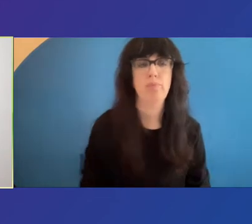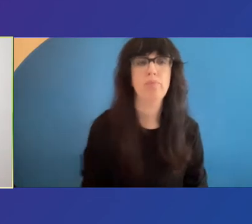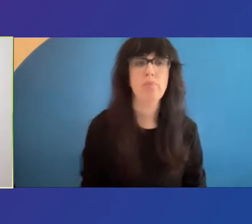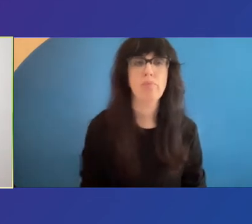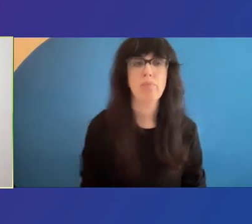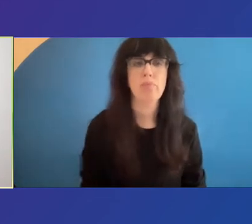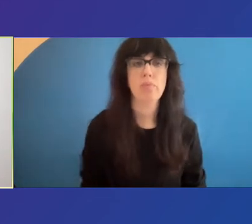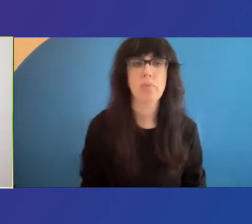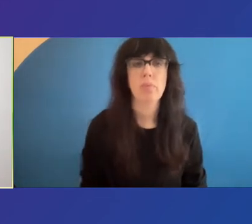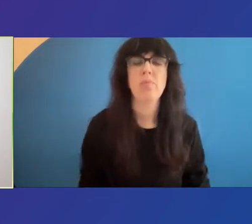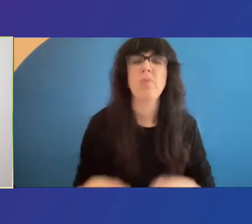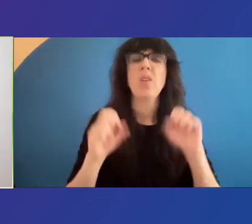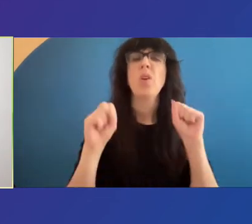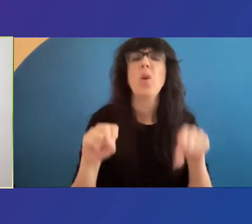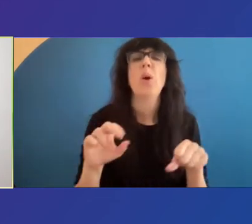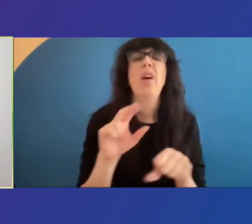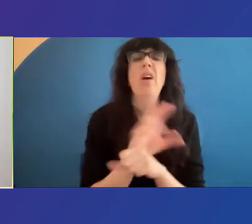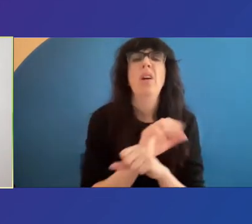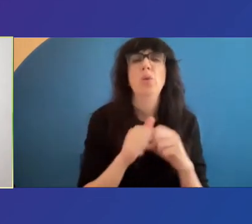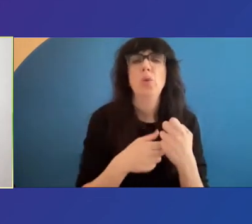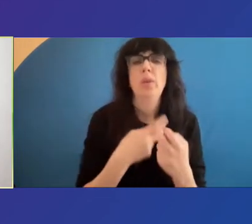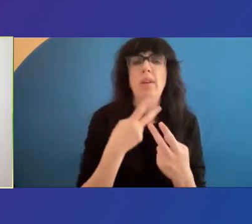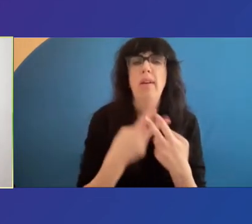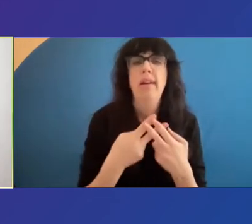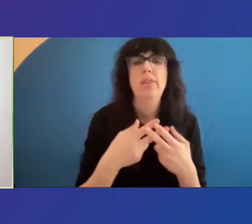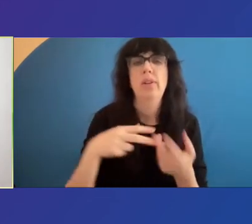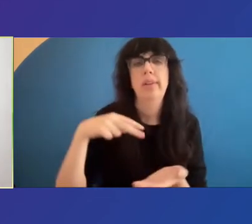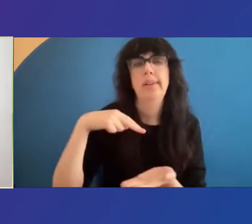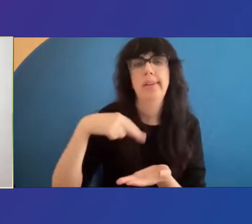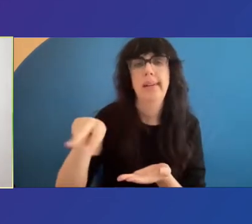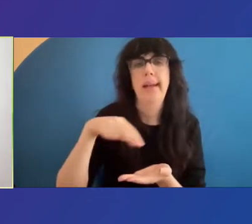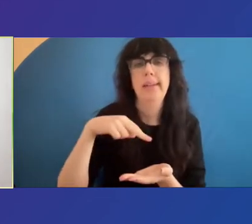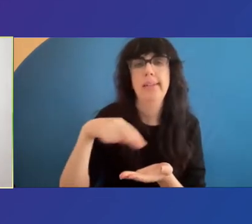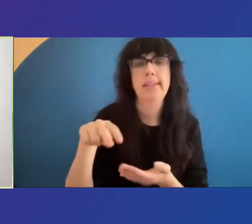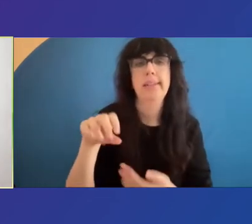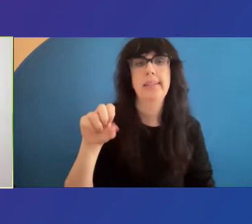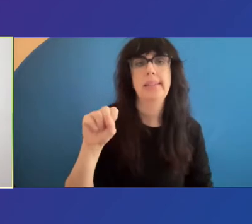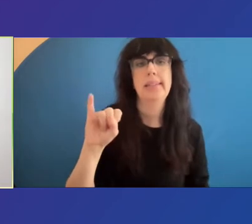Or you can also use the hashtag DanceSymp,